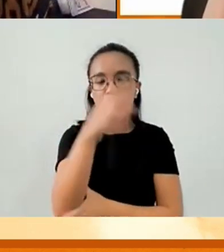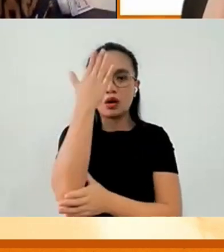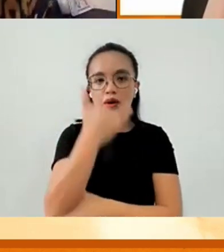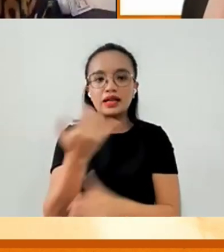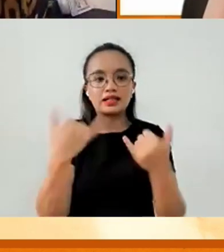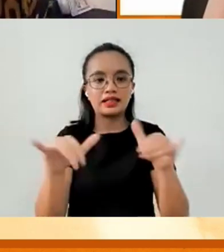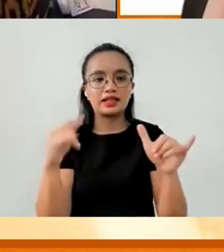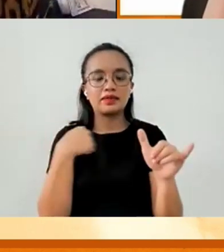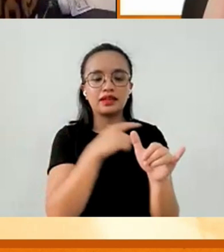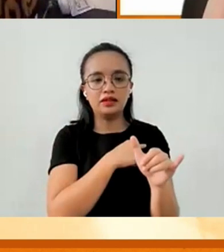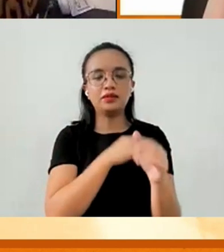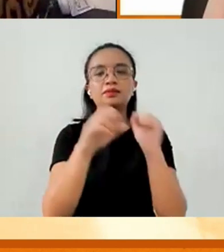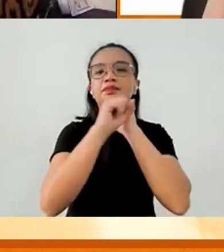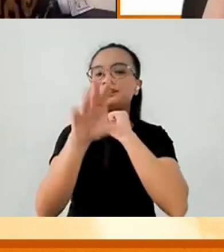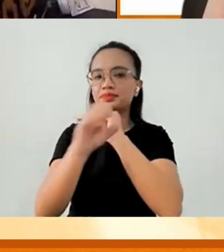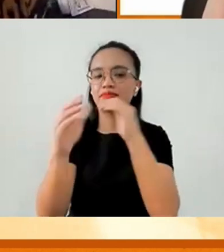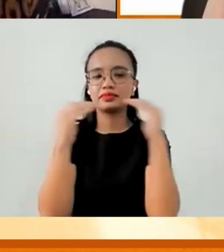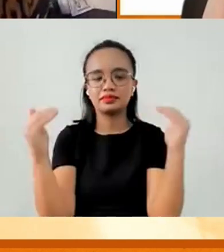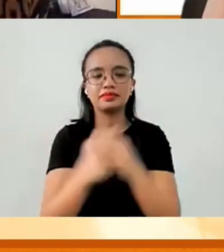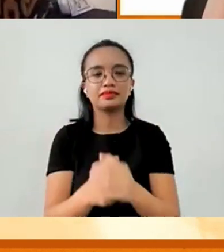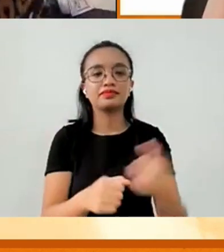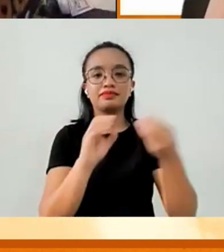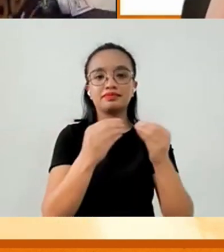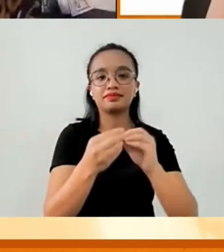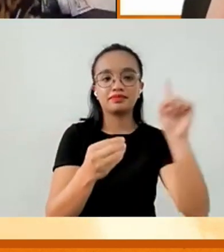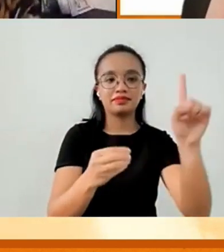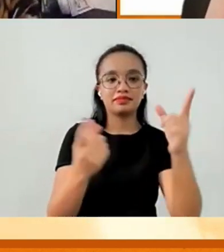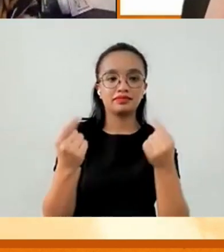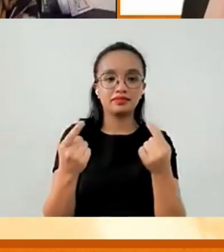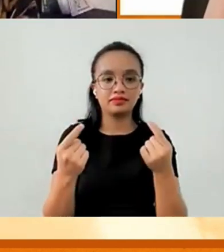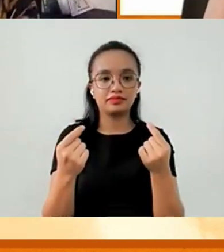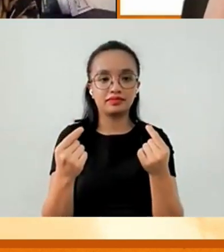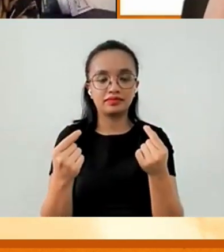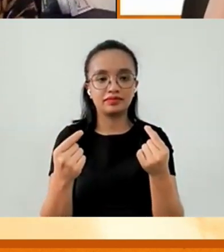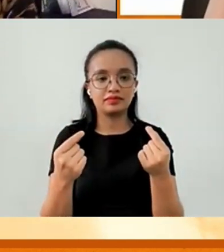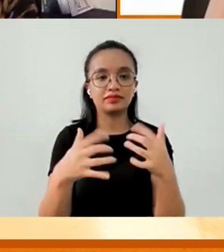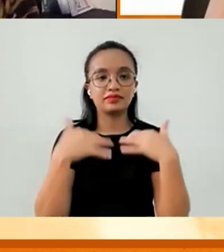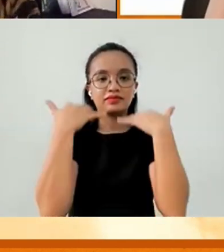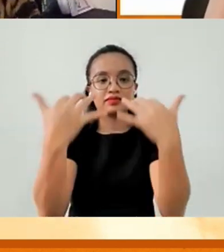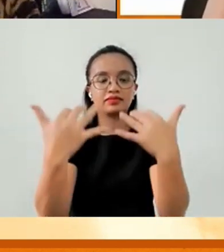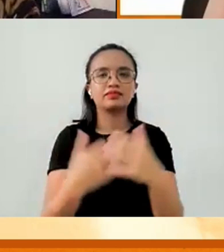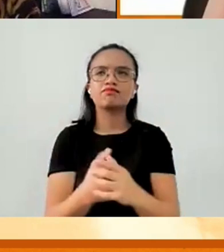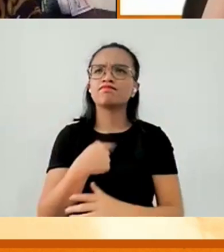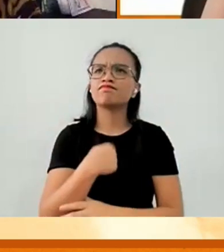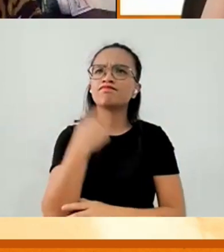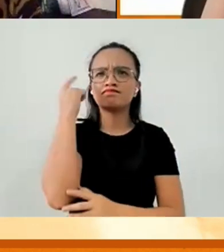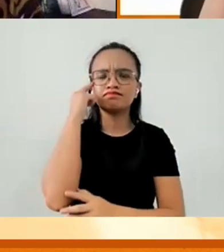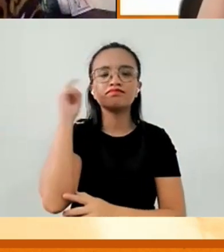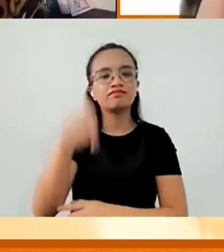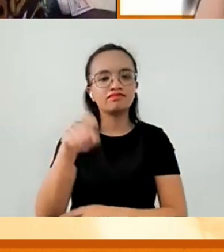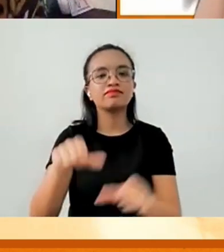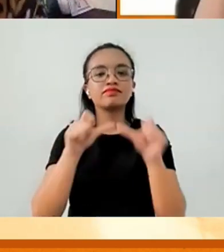stage of advocacy. So one is doing this forum. I think we should continue with